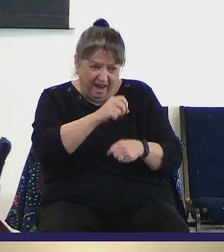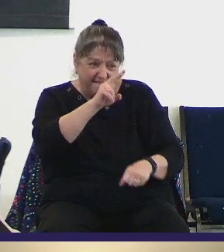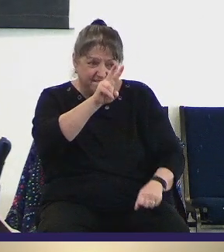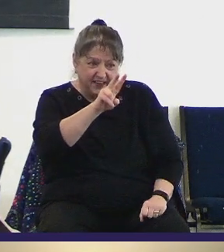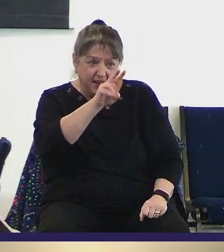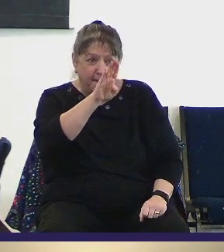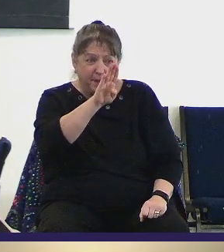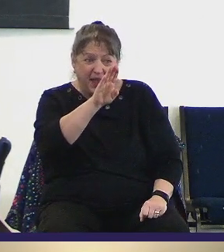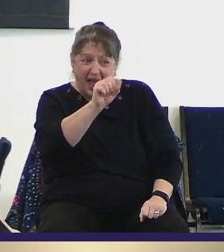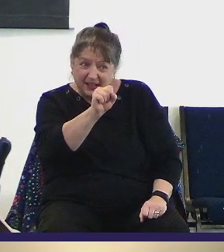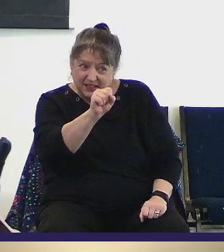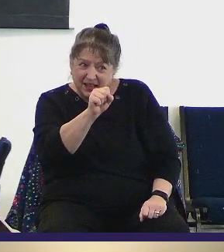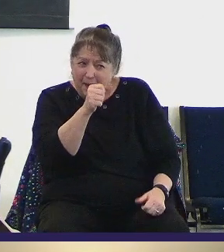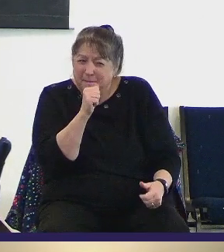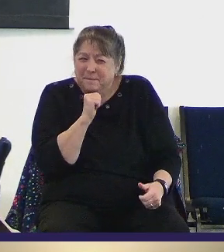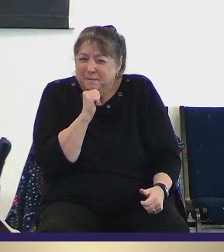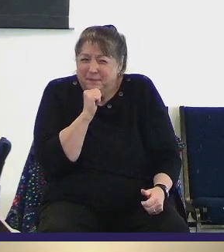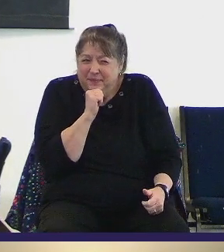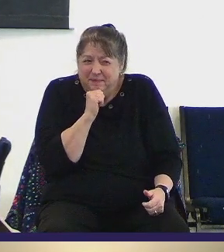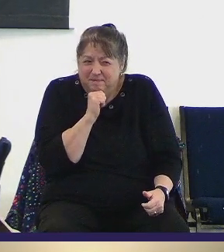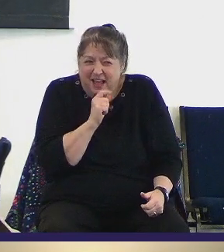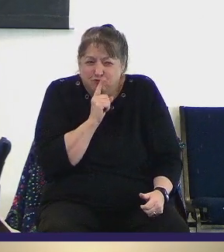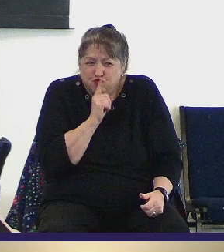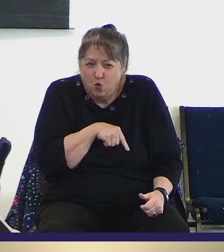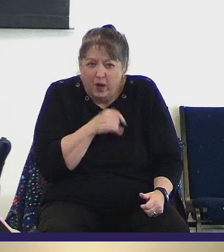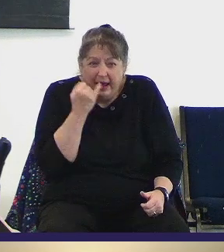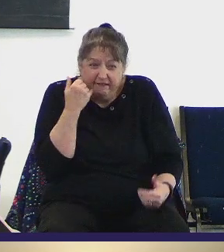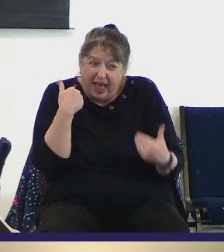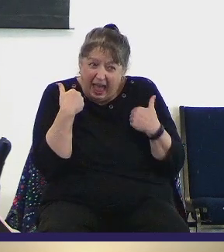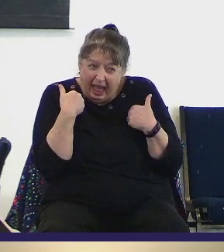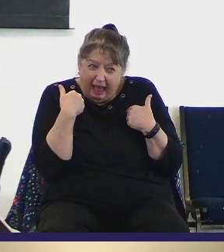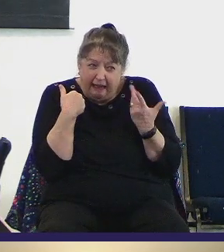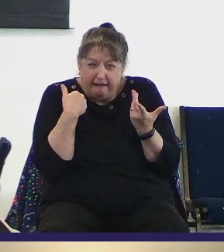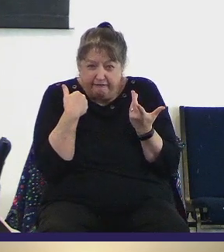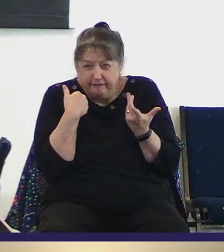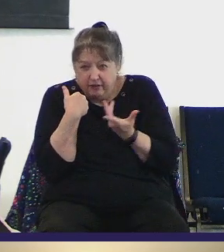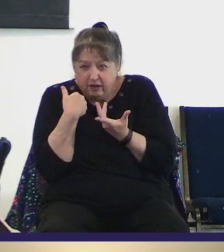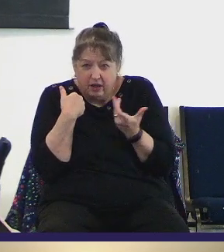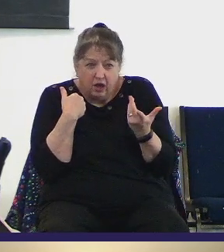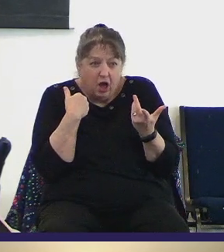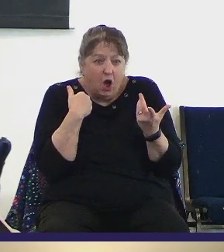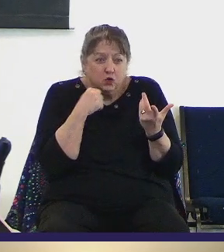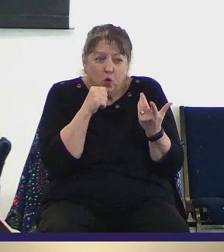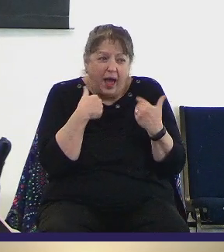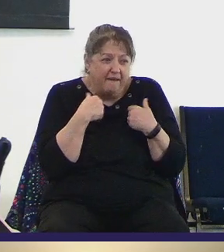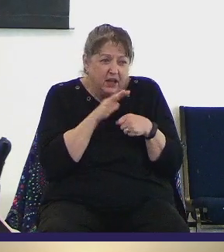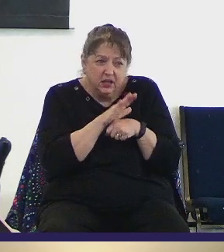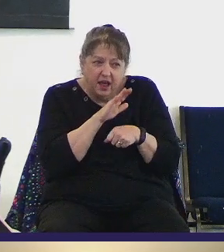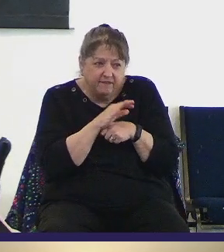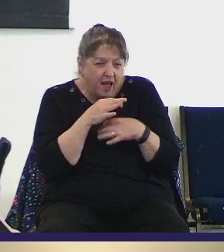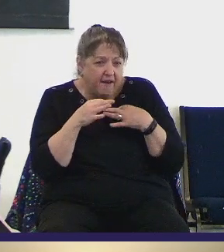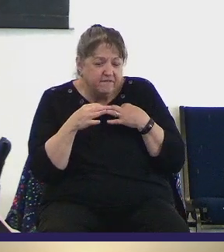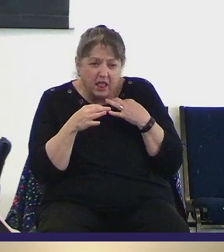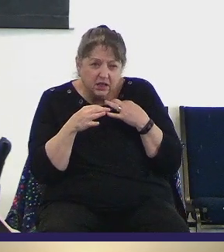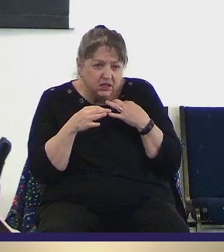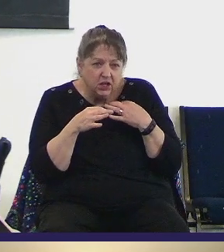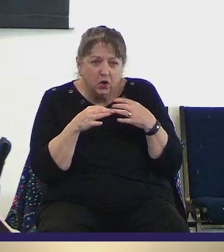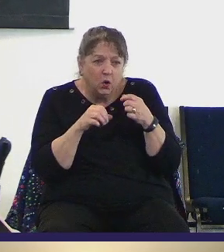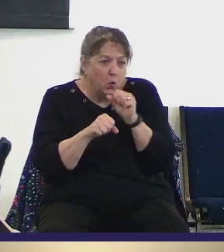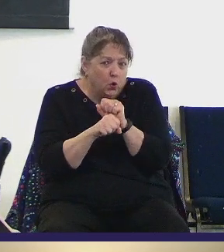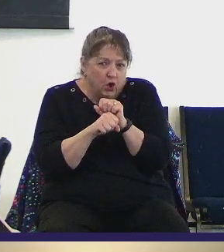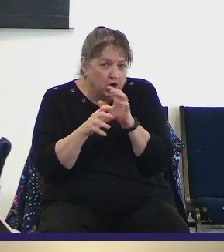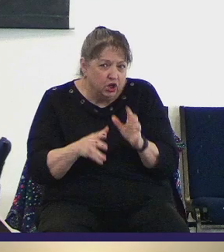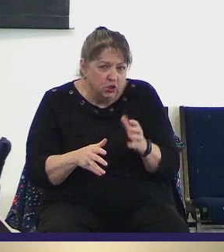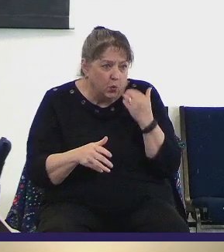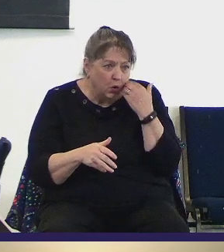and praying because I know God wants to do something, but we need people. We don't have people right now. So just praying that for how God can use you to be a part of